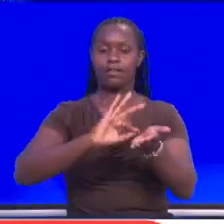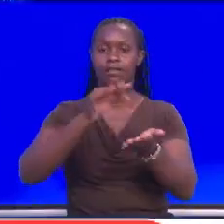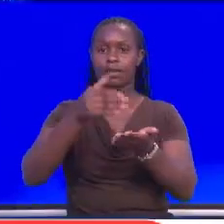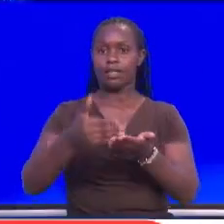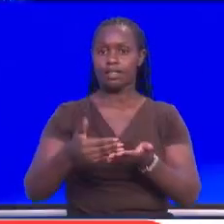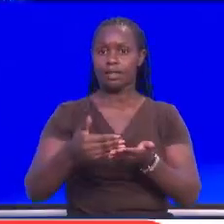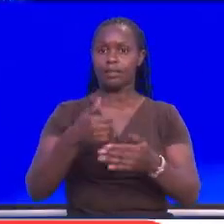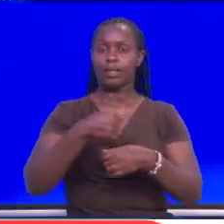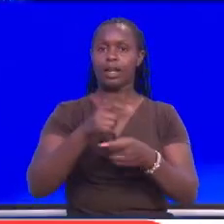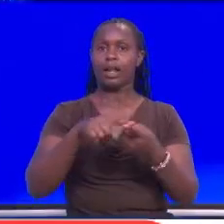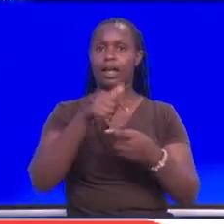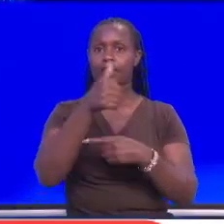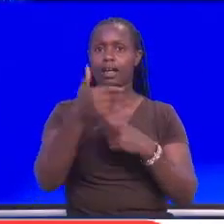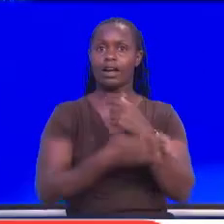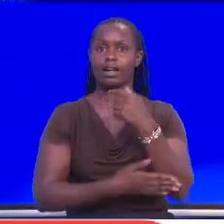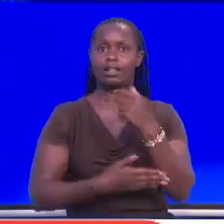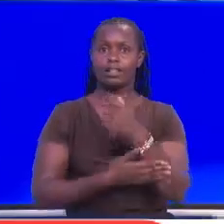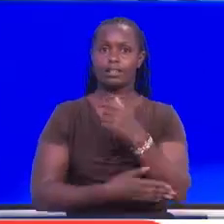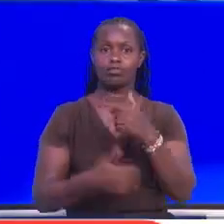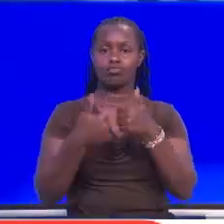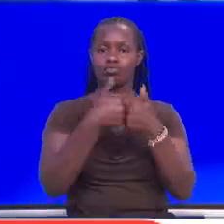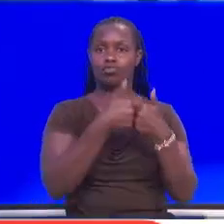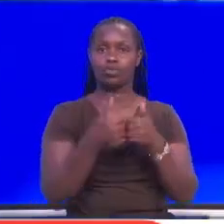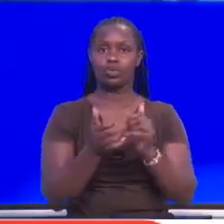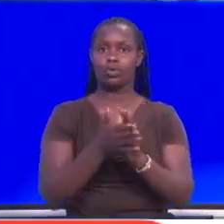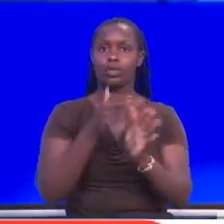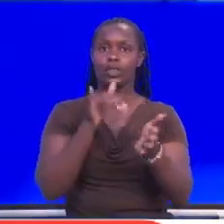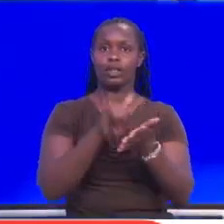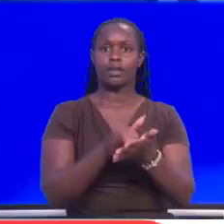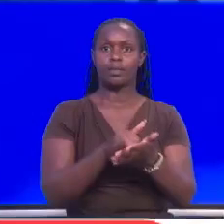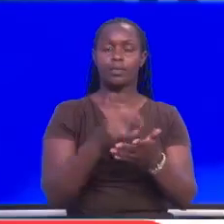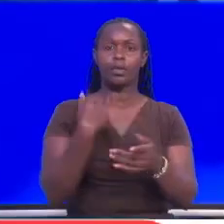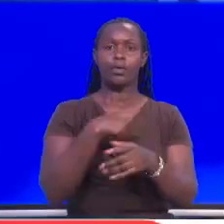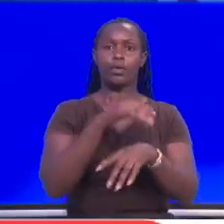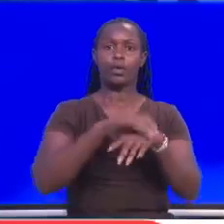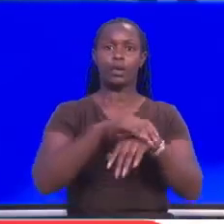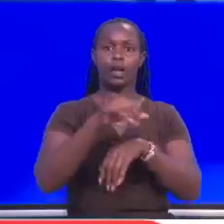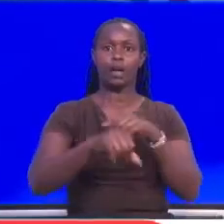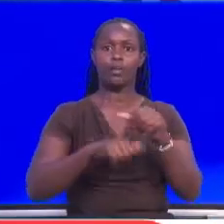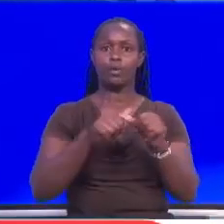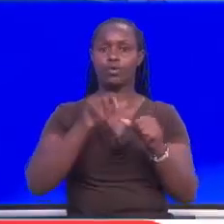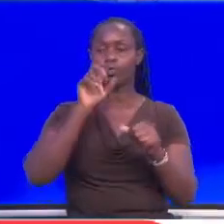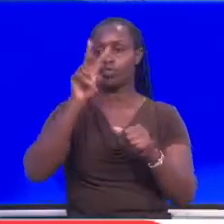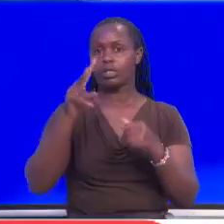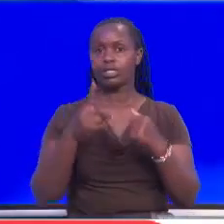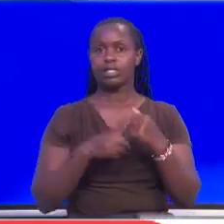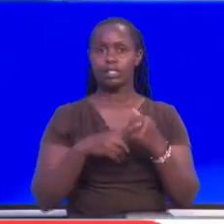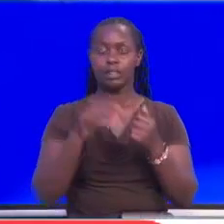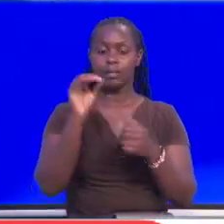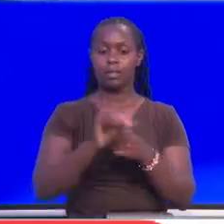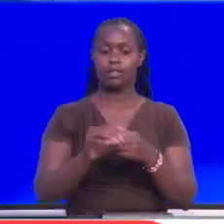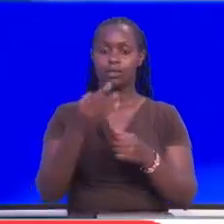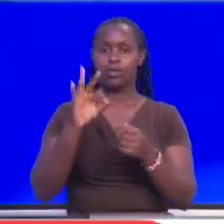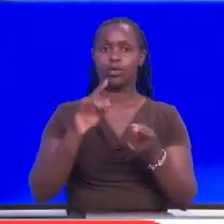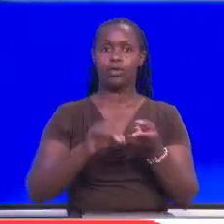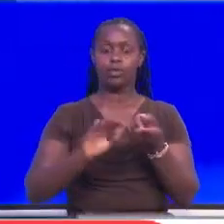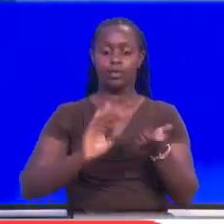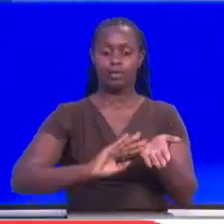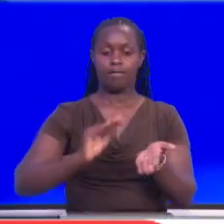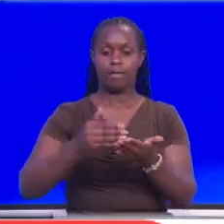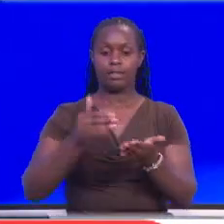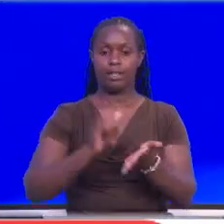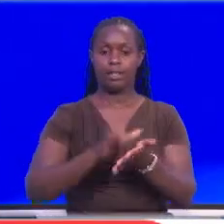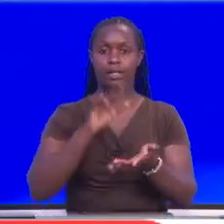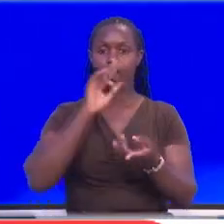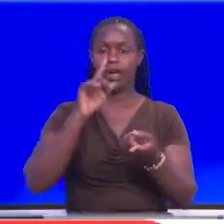emitting countries scrambling for scraps. I think we're at about 26% of the green funds that are coming in into